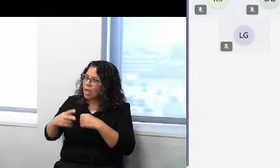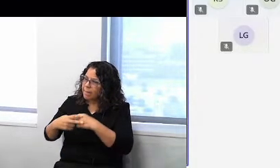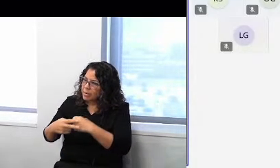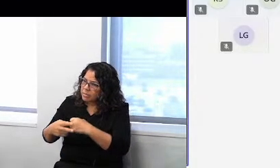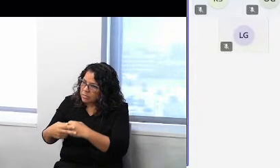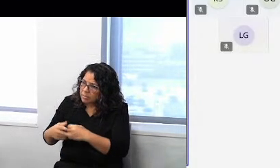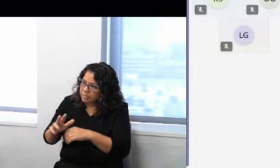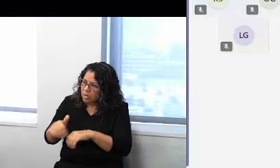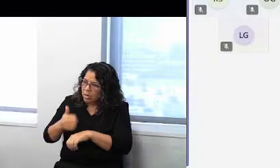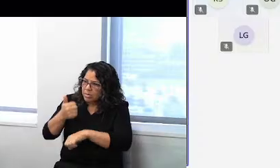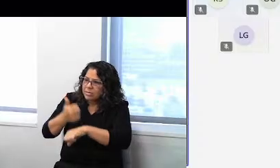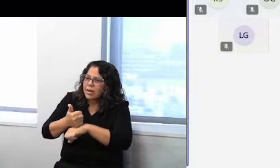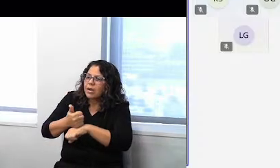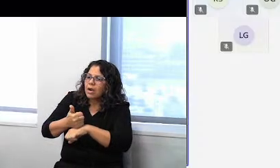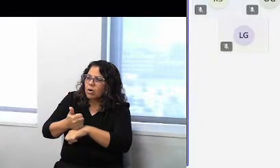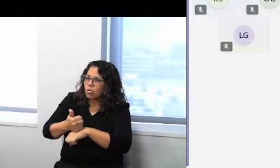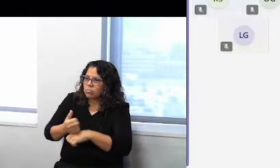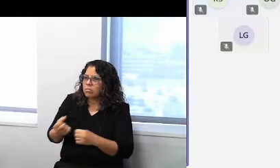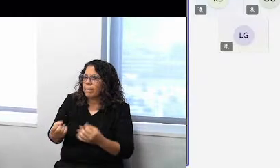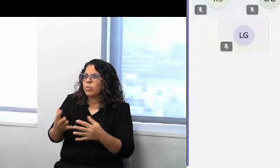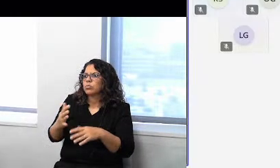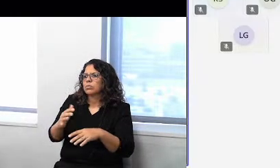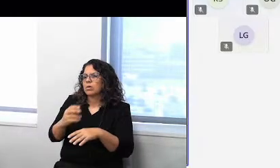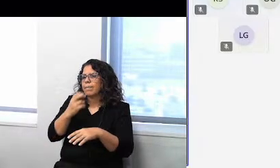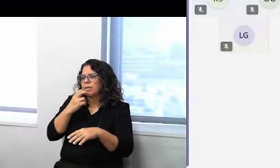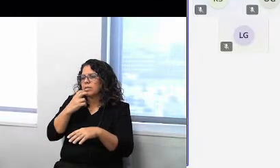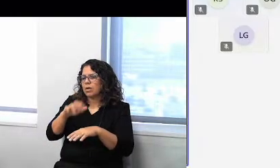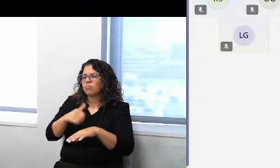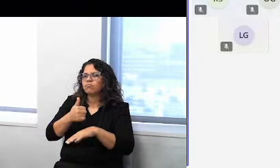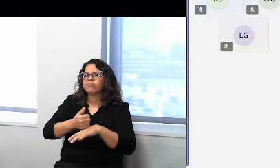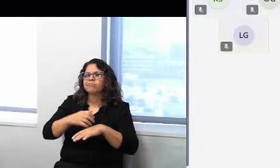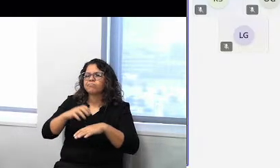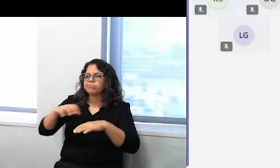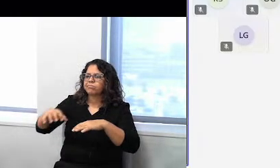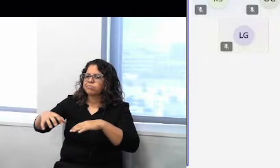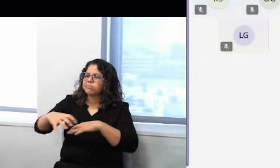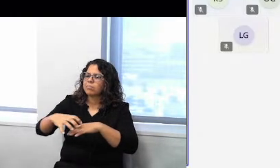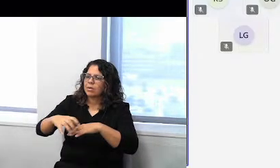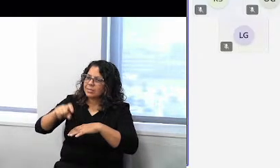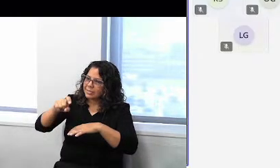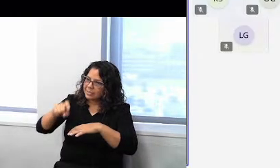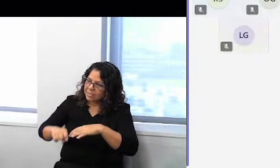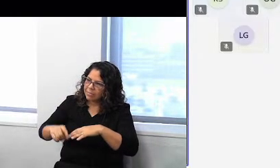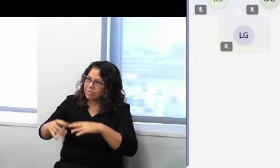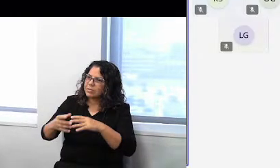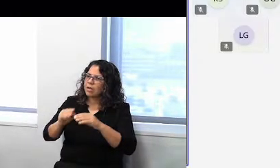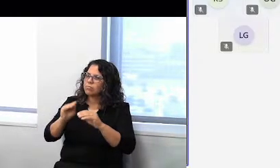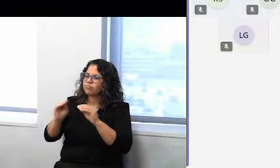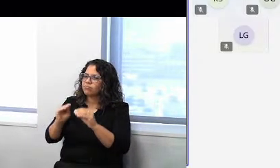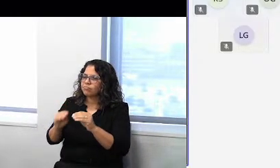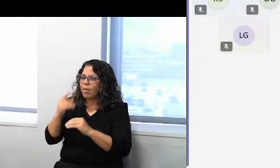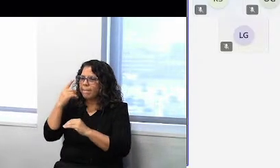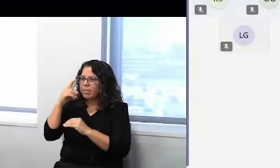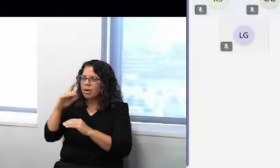have to have a certain, as you mentioned, configuration for them to be able to provide frequency